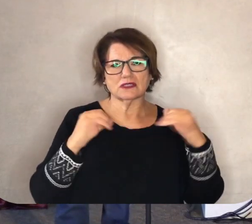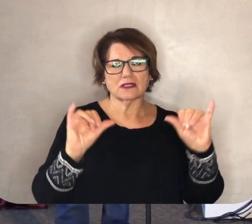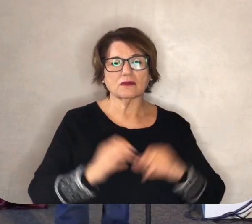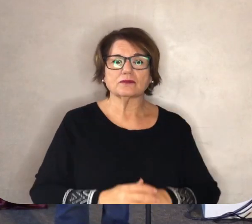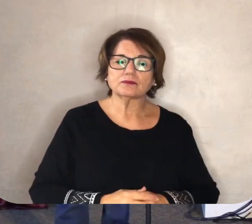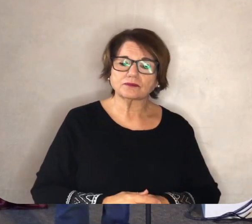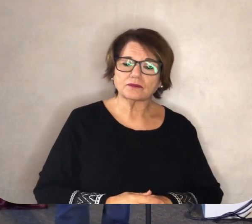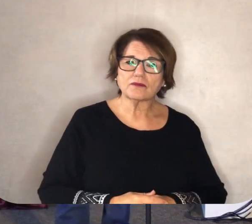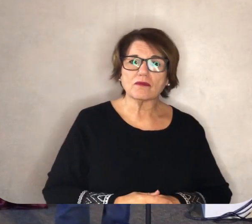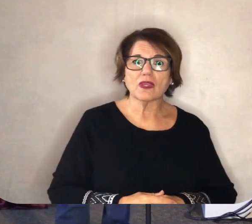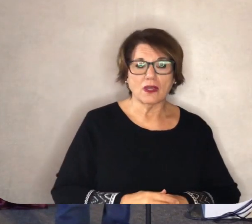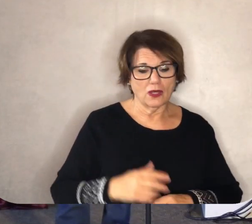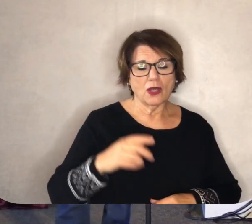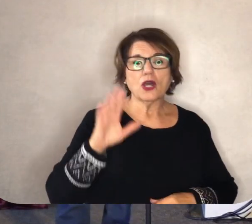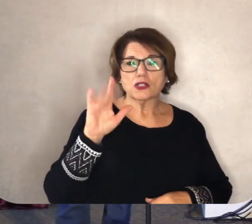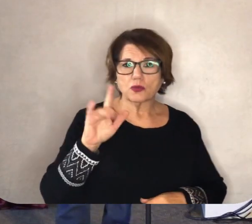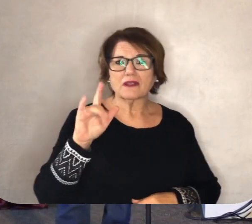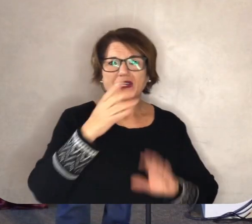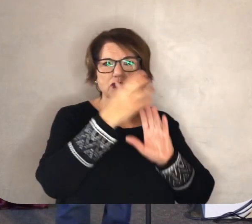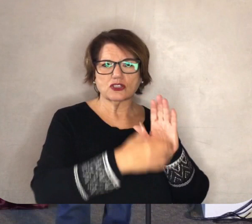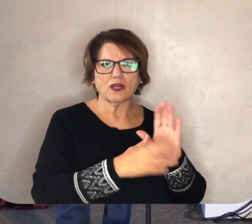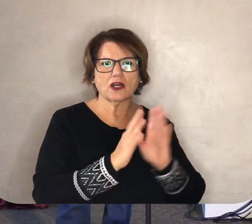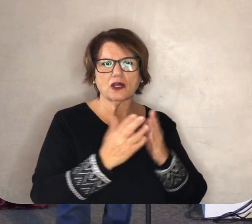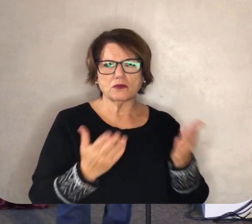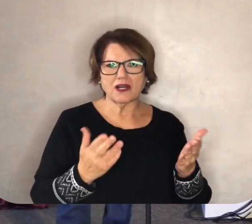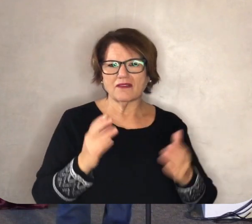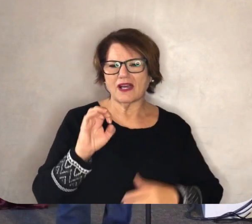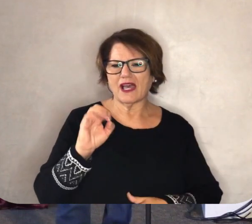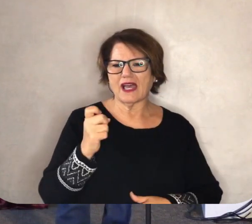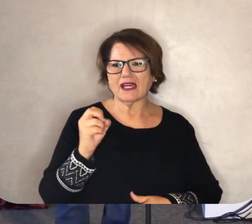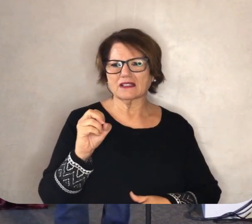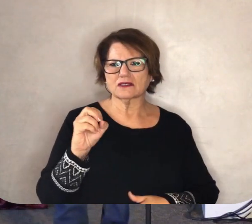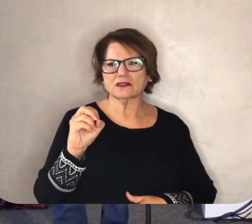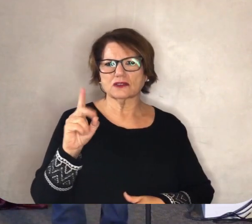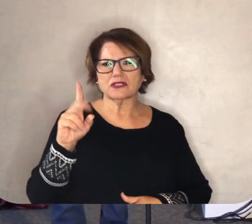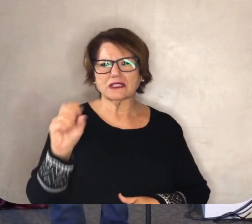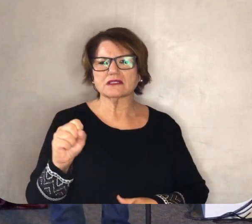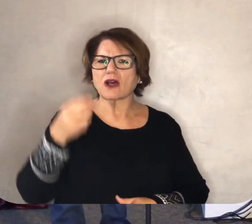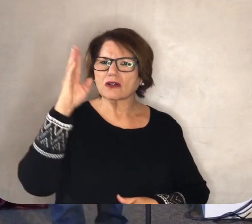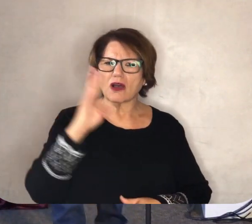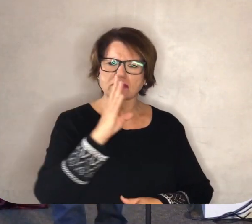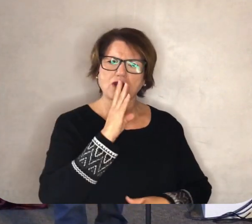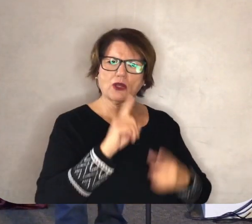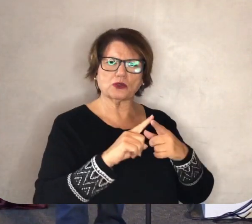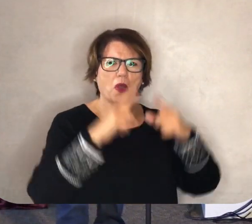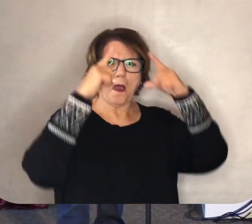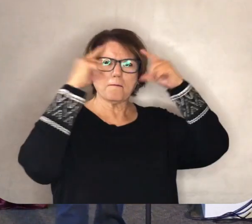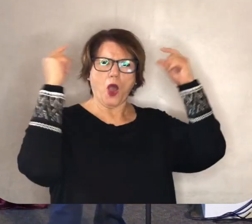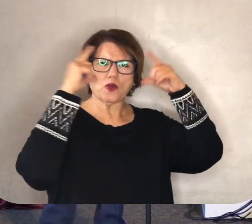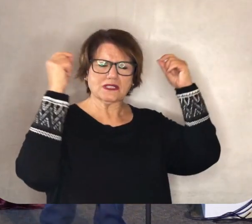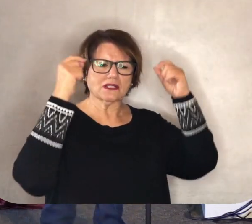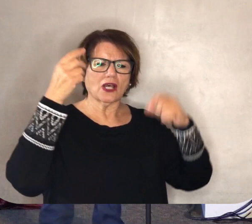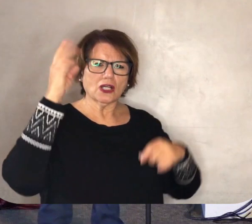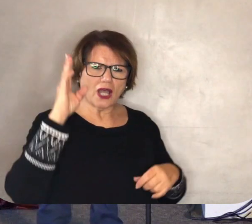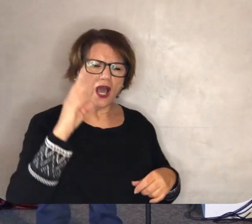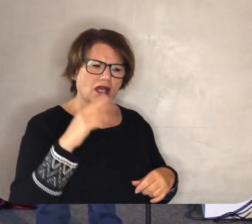In the 25th chapter of the book of Exodus, God is speaking to Moses, and God is giving some